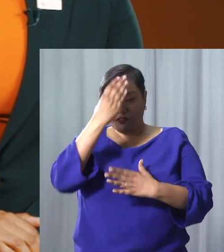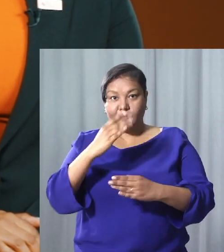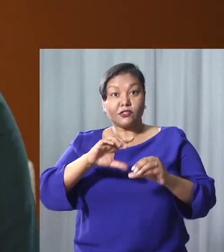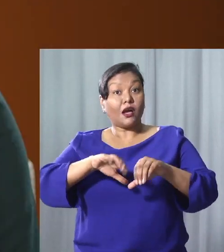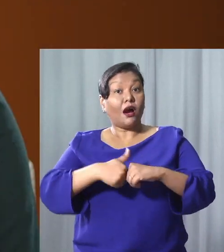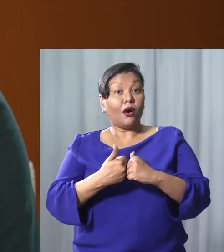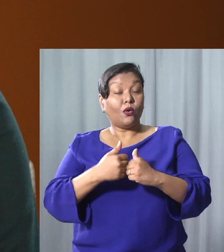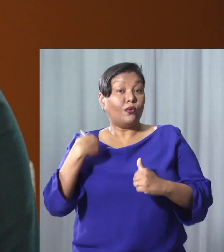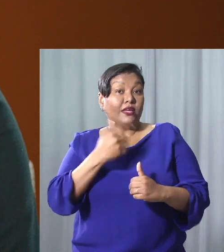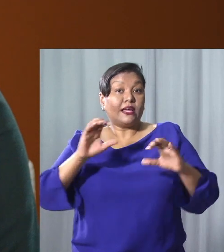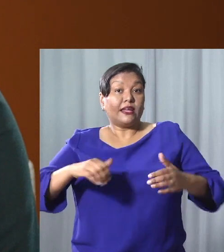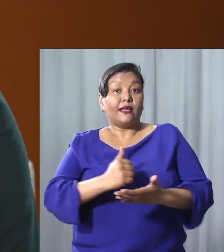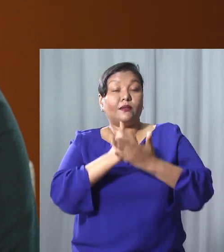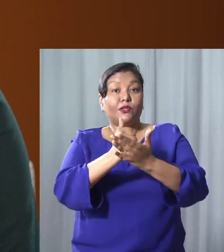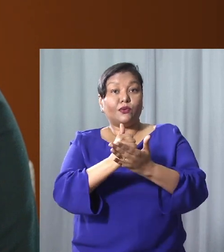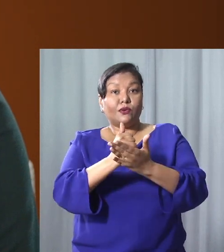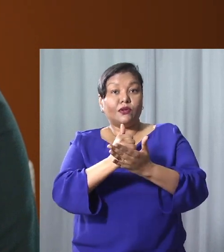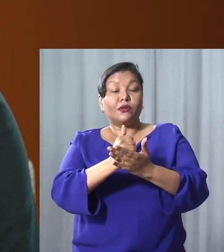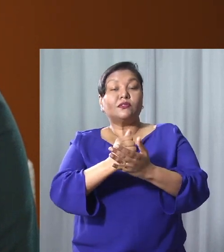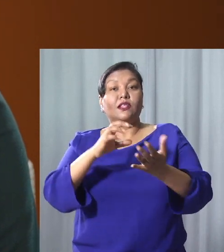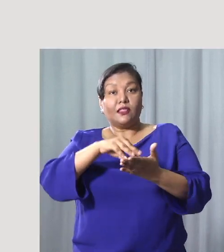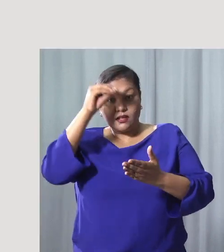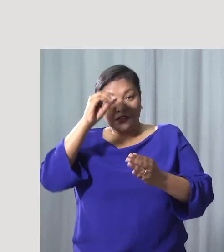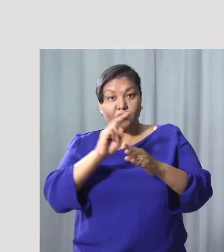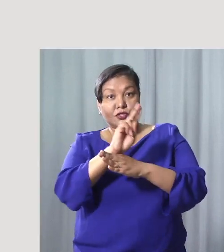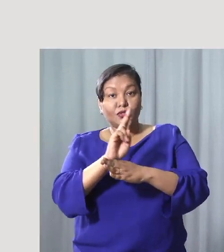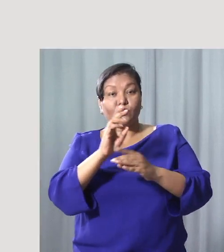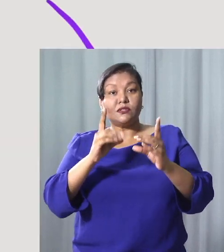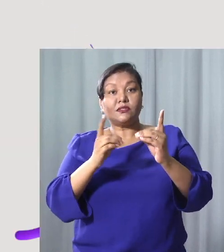have been helping you to become more digitally literate.